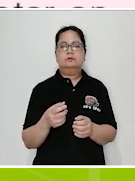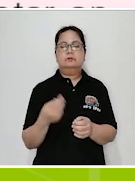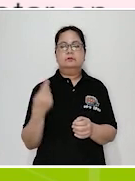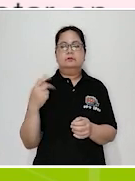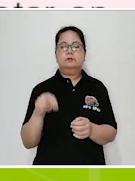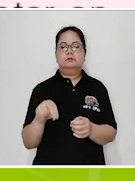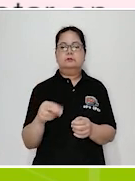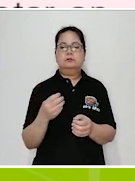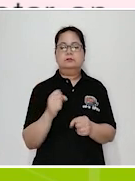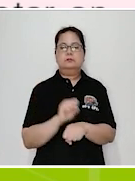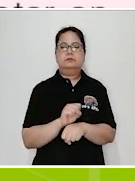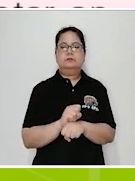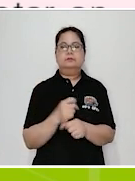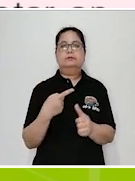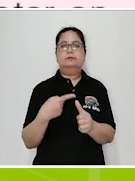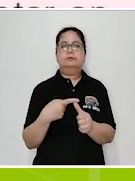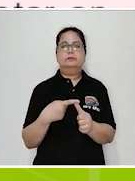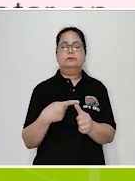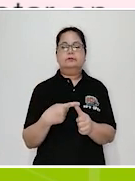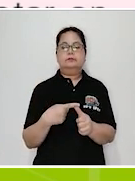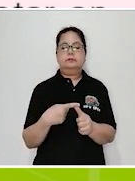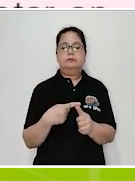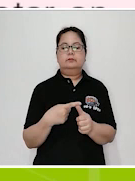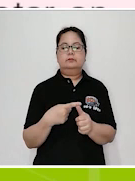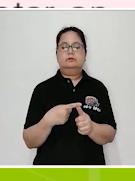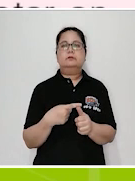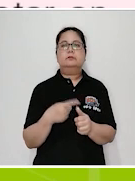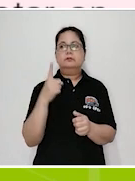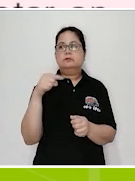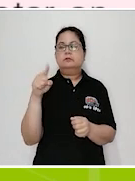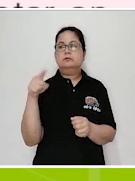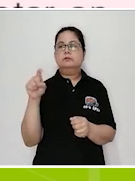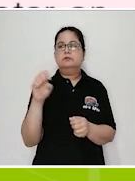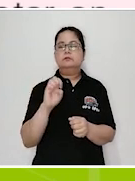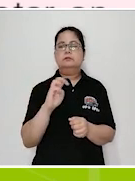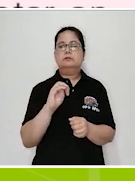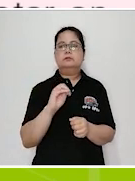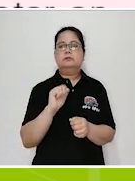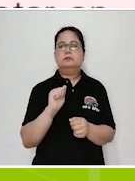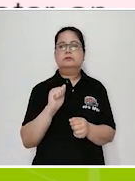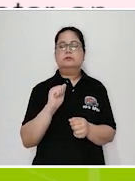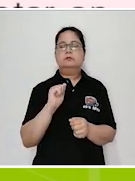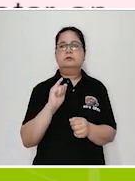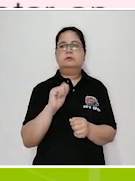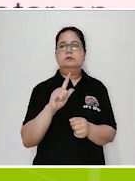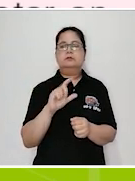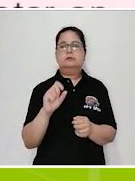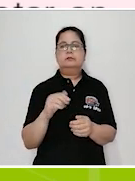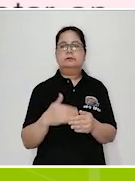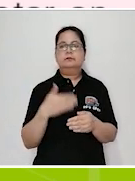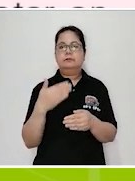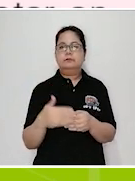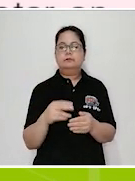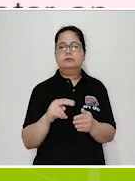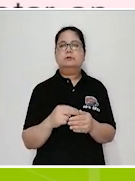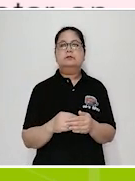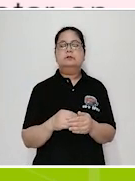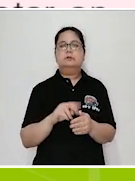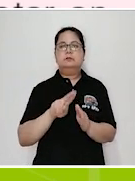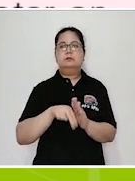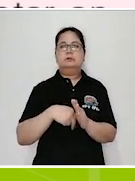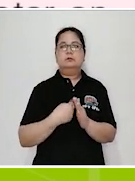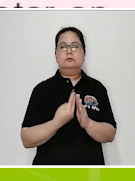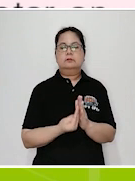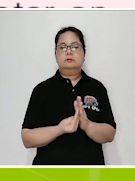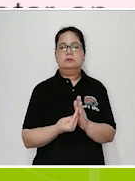work. But first, she would check her email. After another hour on the